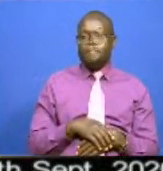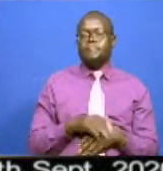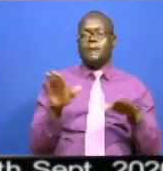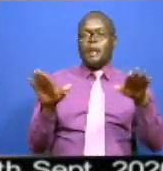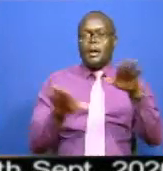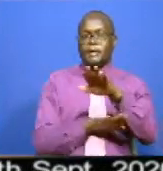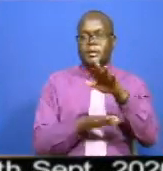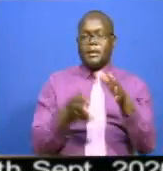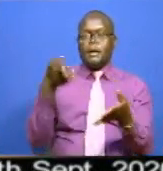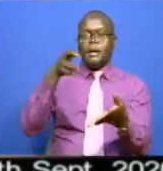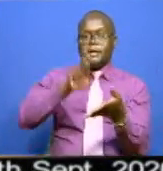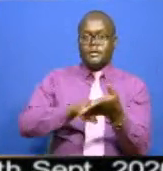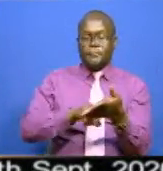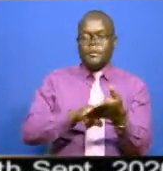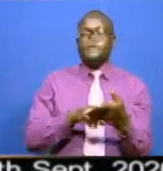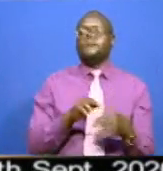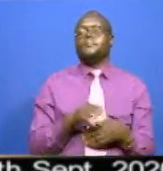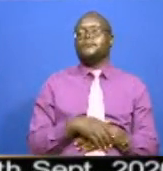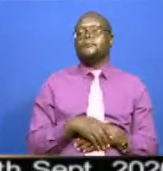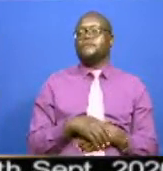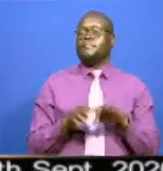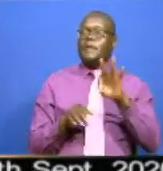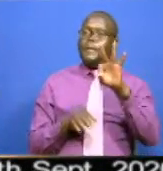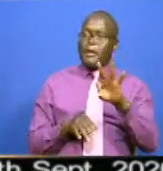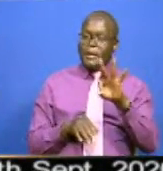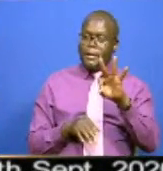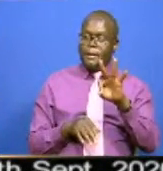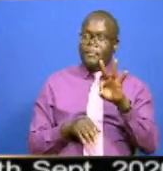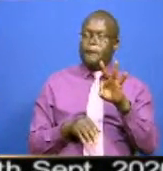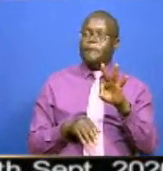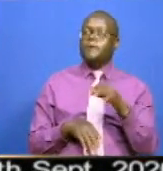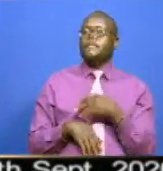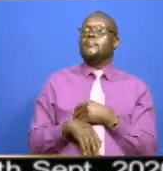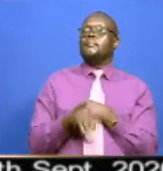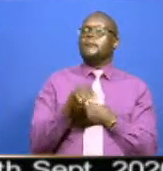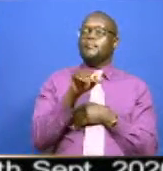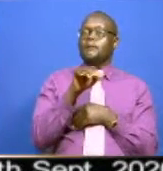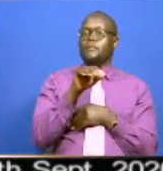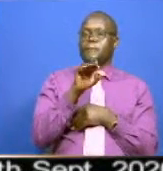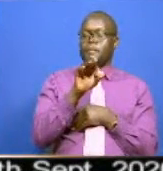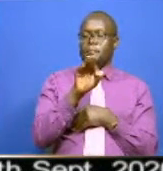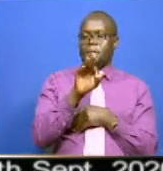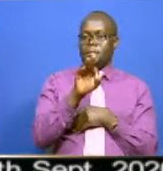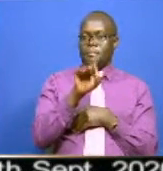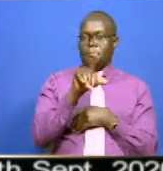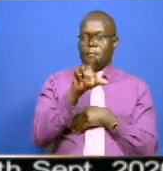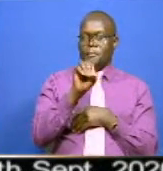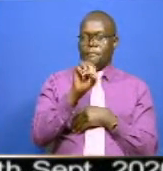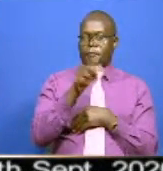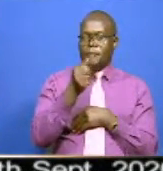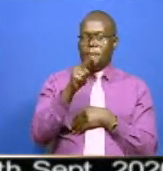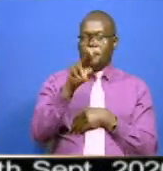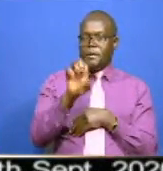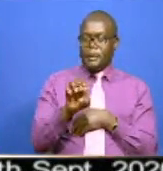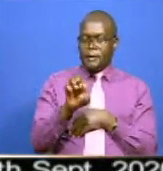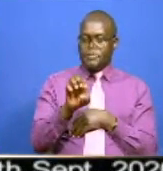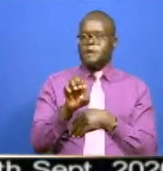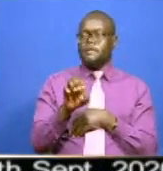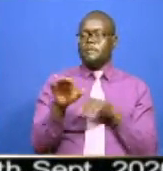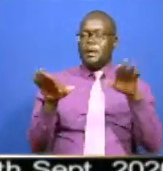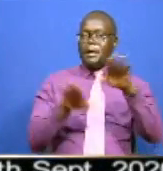Assistant Registrar. 3, Mrs. Florence Tabu Beria as Assistant